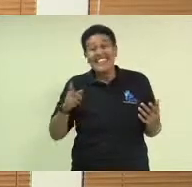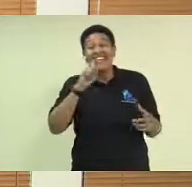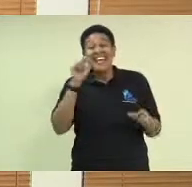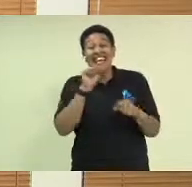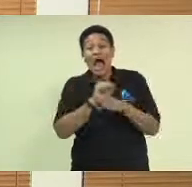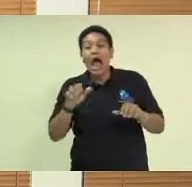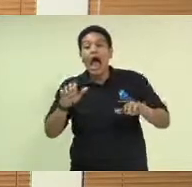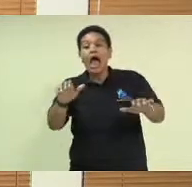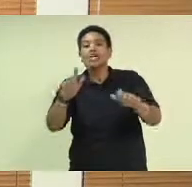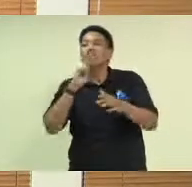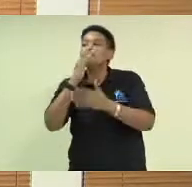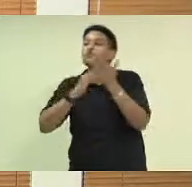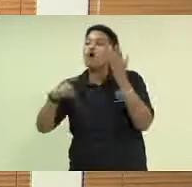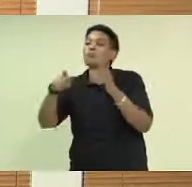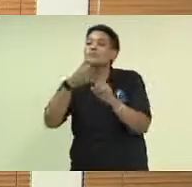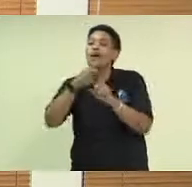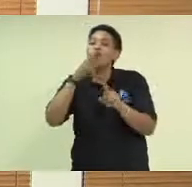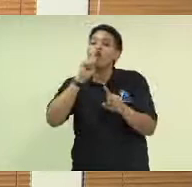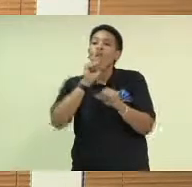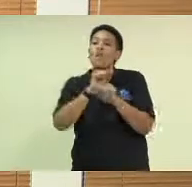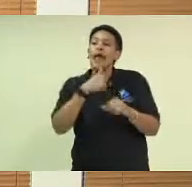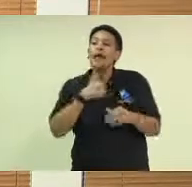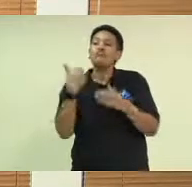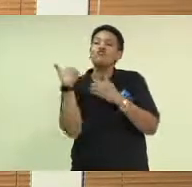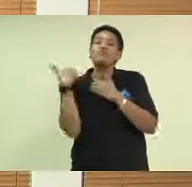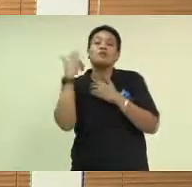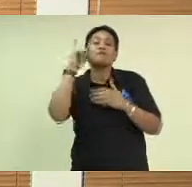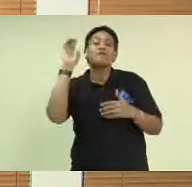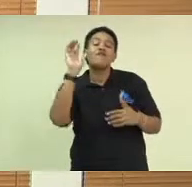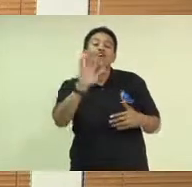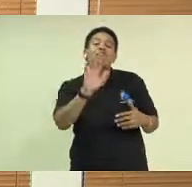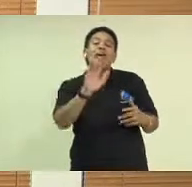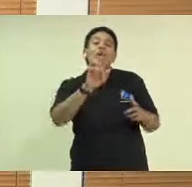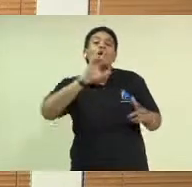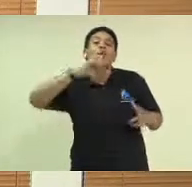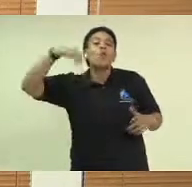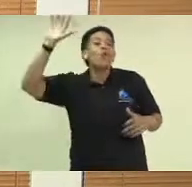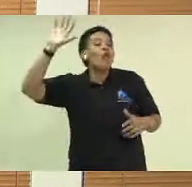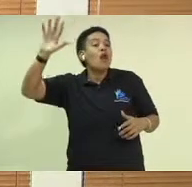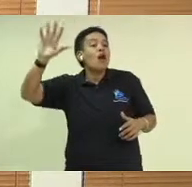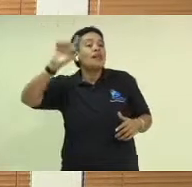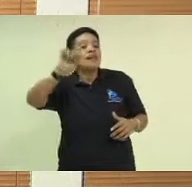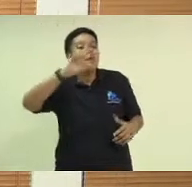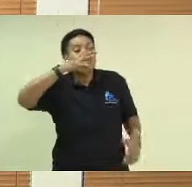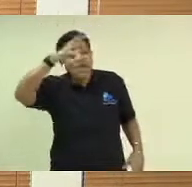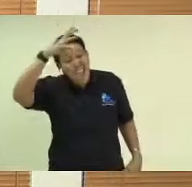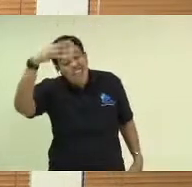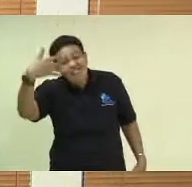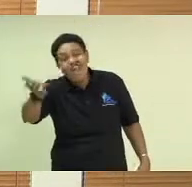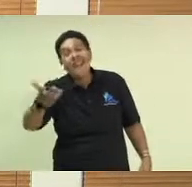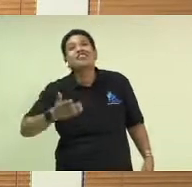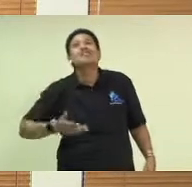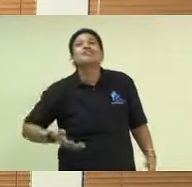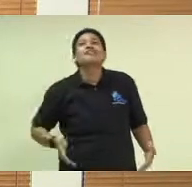actions of some who have the responsibility for their elders, their parents, their